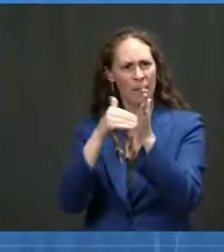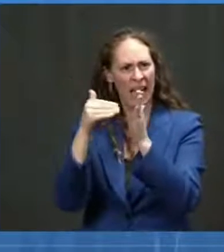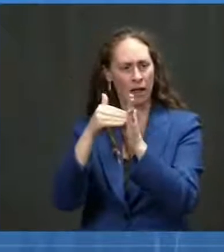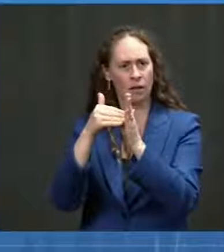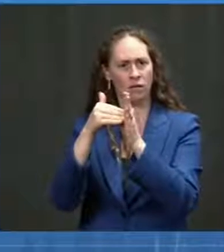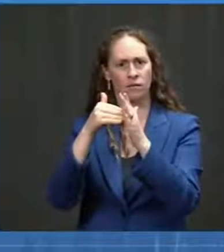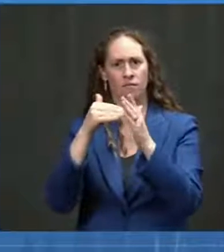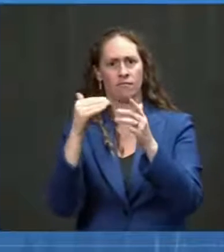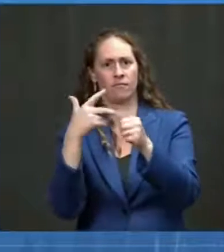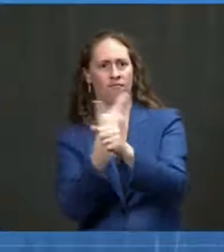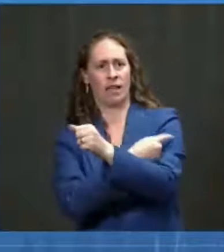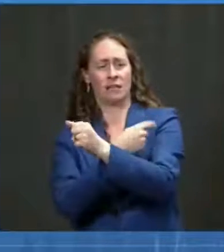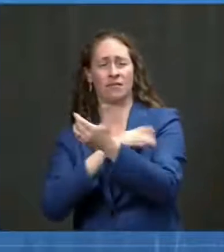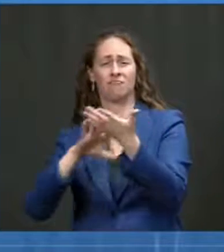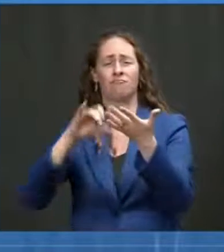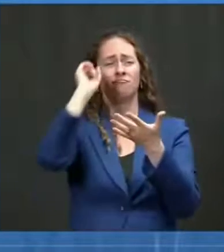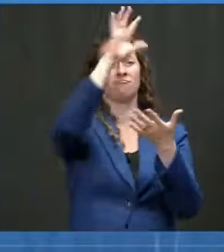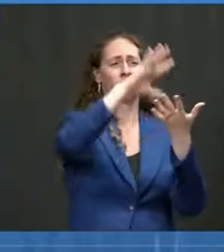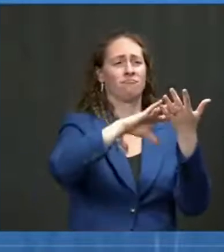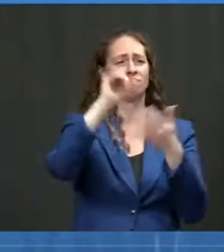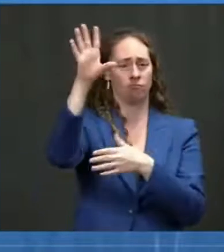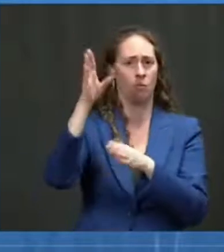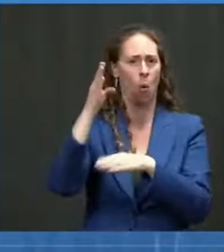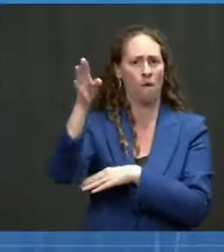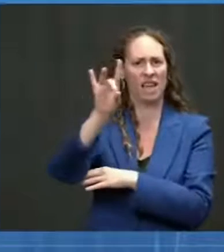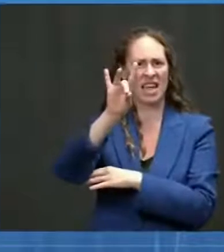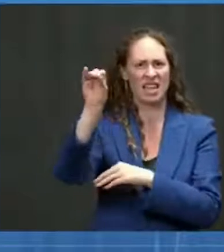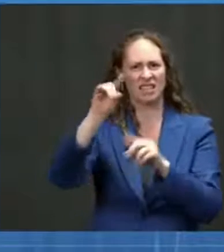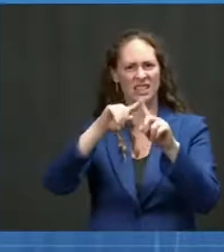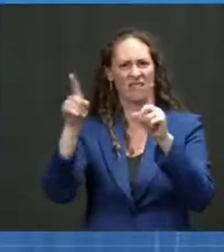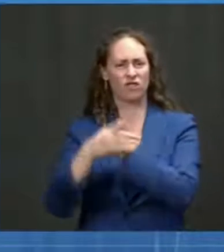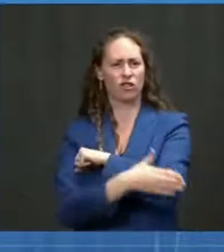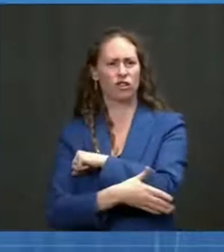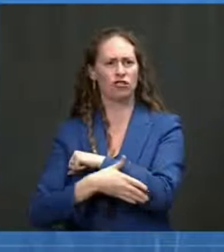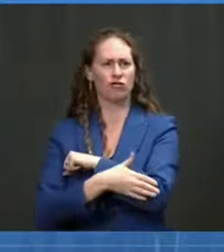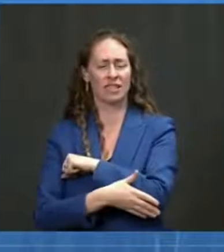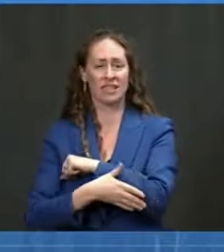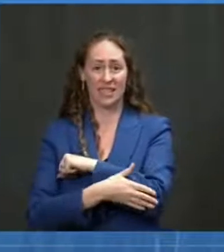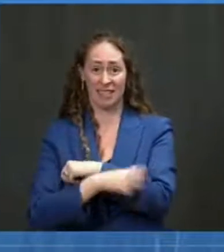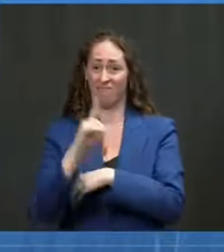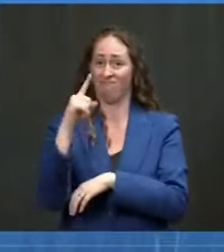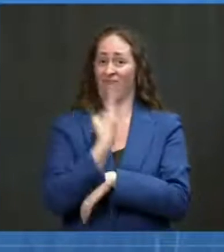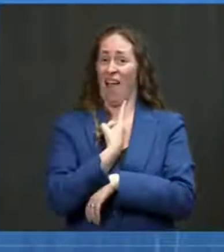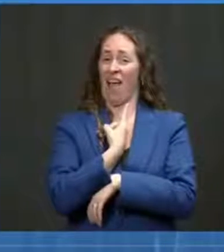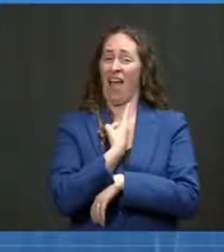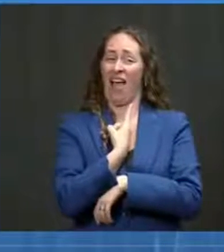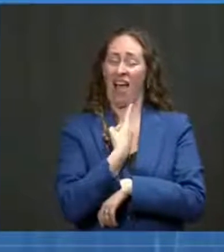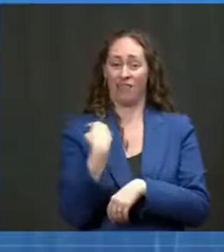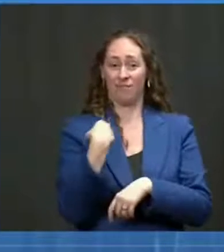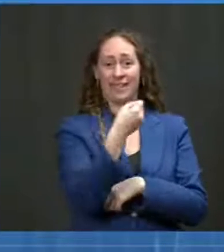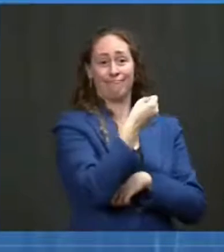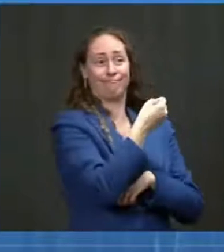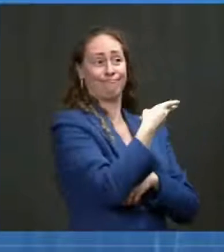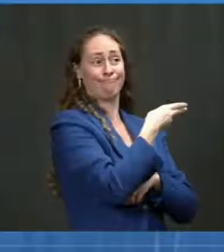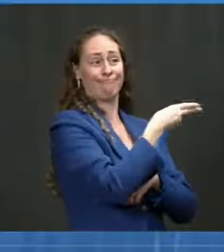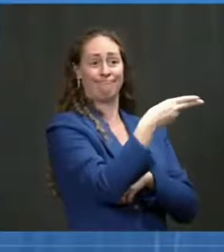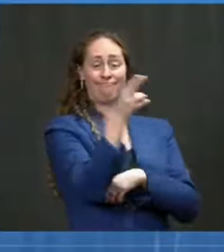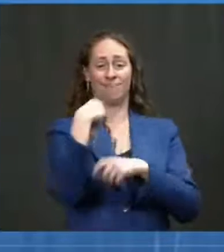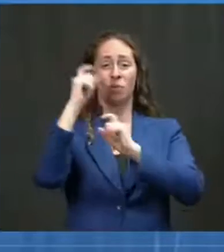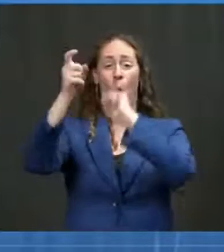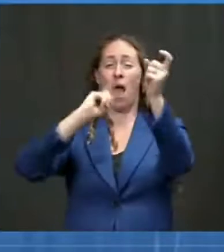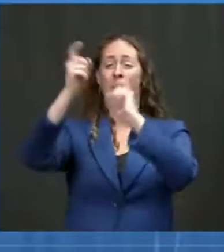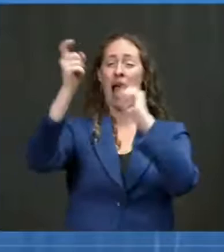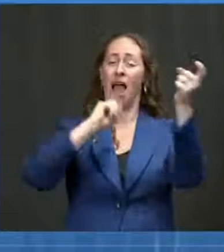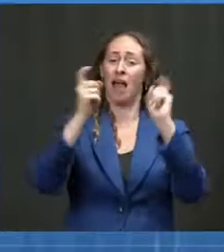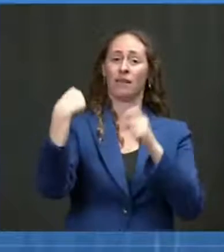More vaccine doses donated than all the other countries in the world combined. And